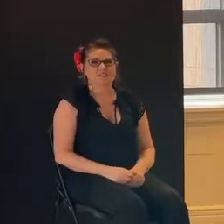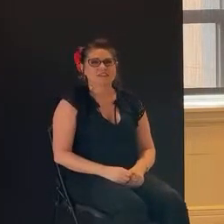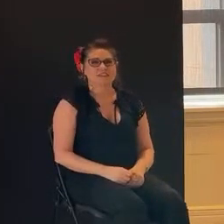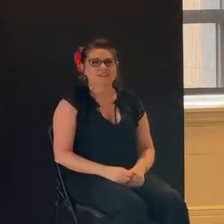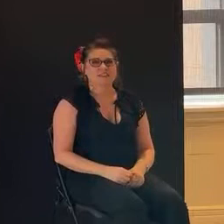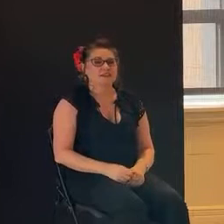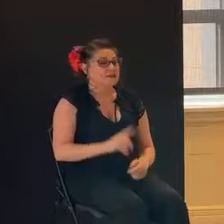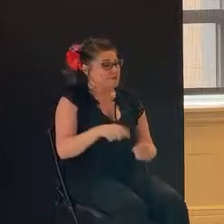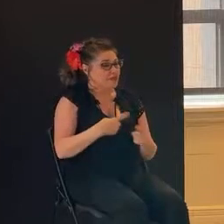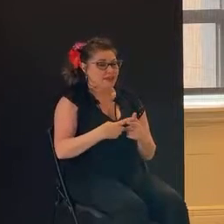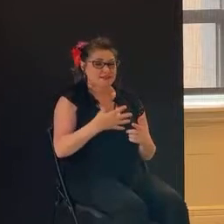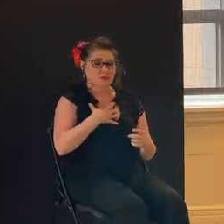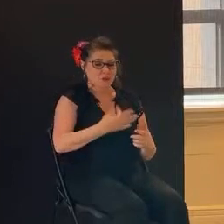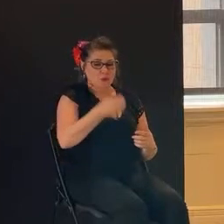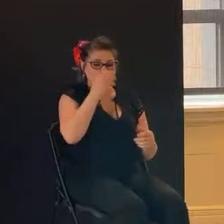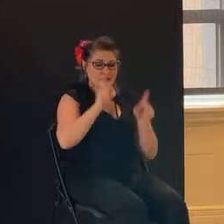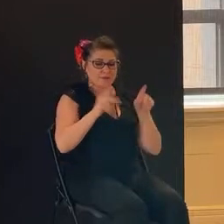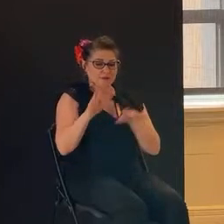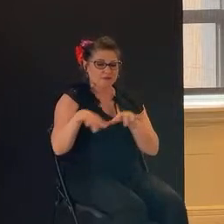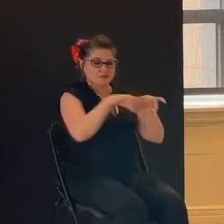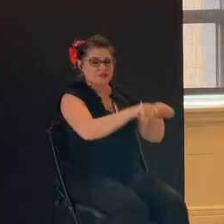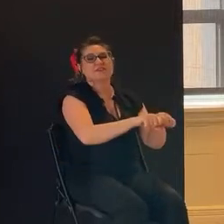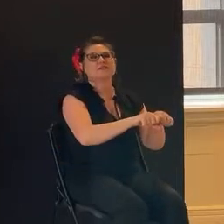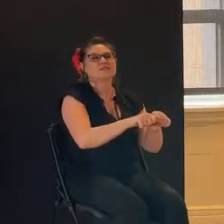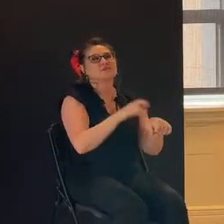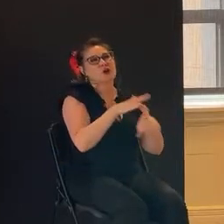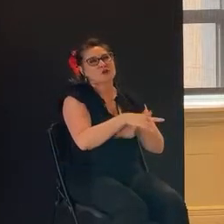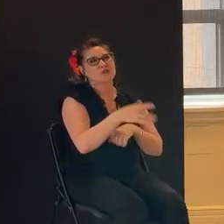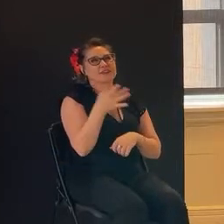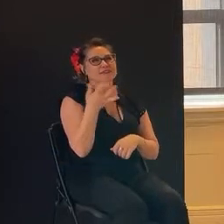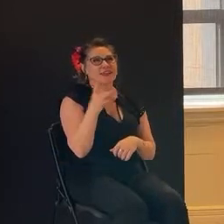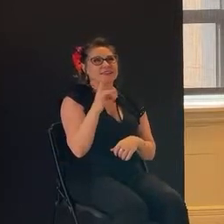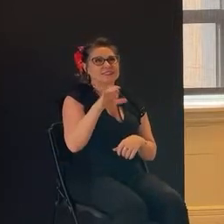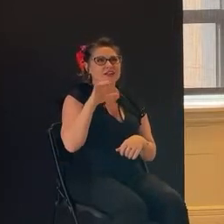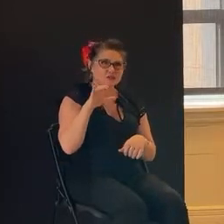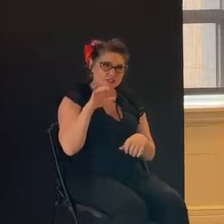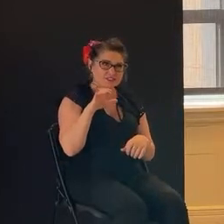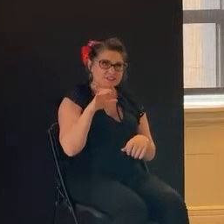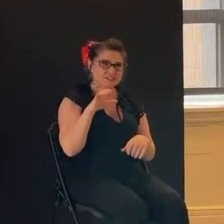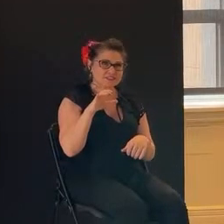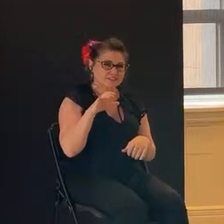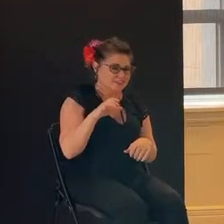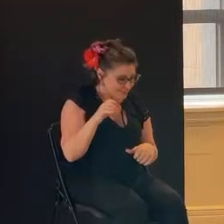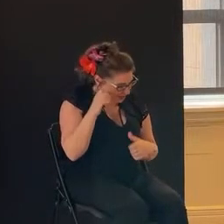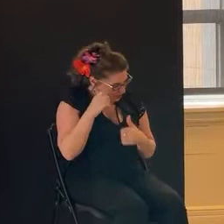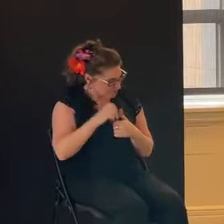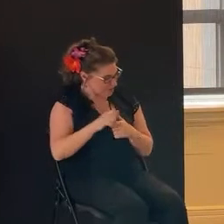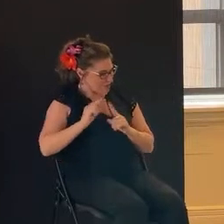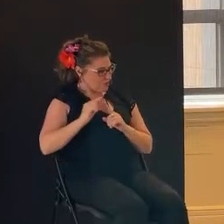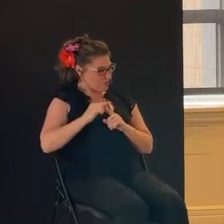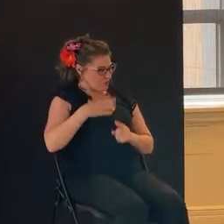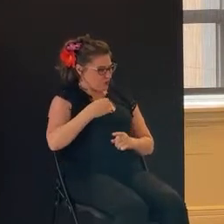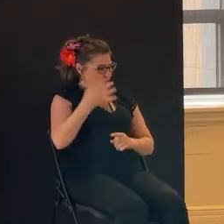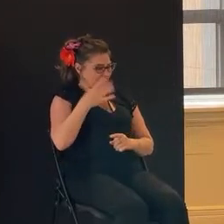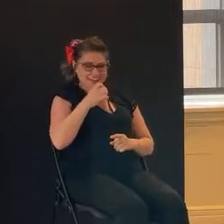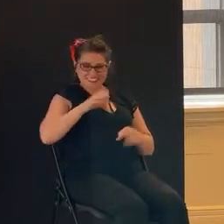time white settlers started flocking here in the early 1800s, and now I'm reminded by the word white that I didn't describe